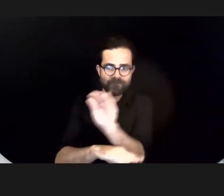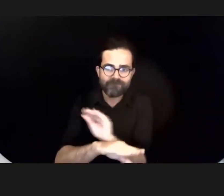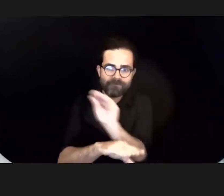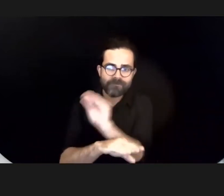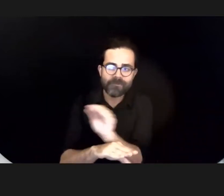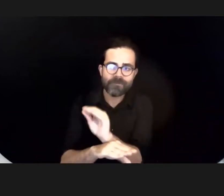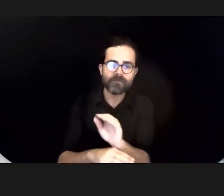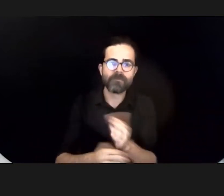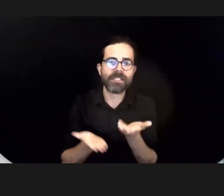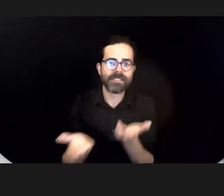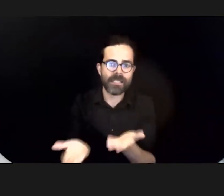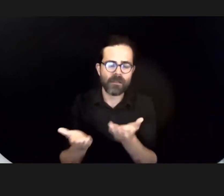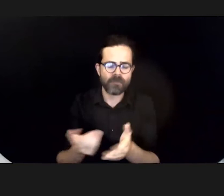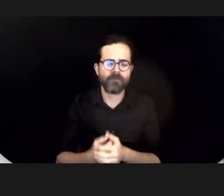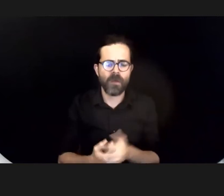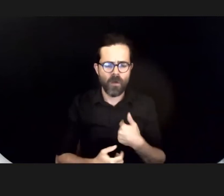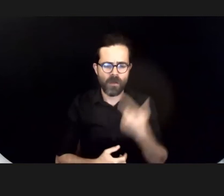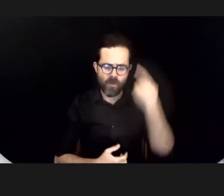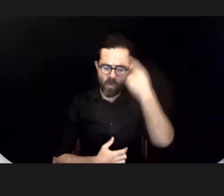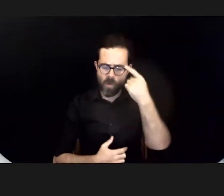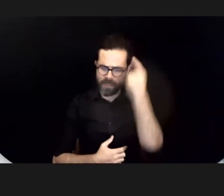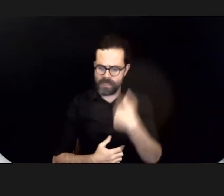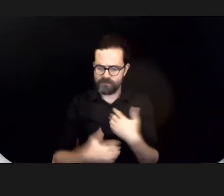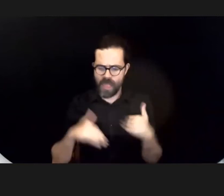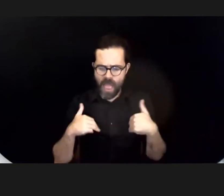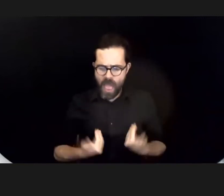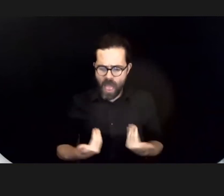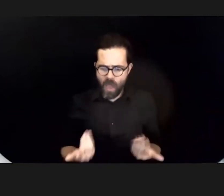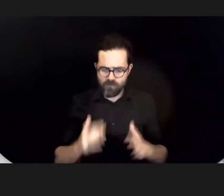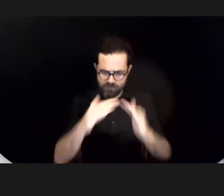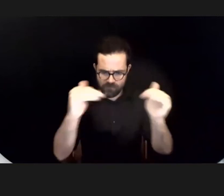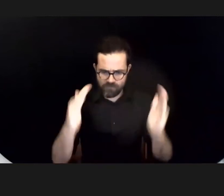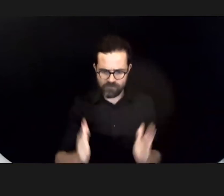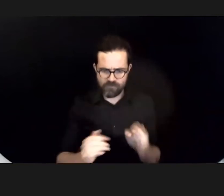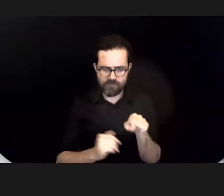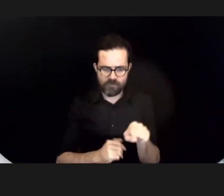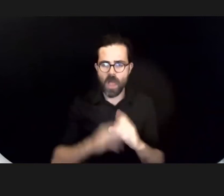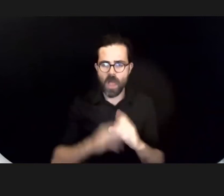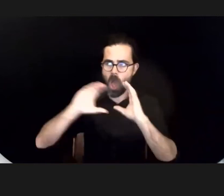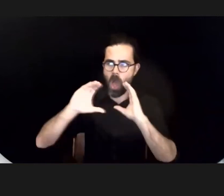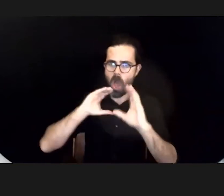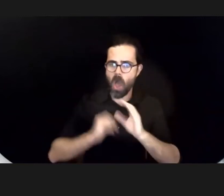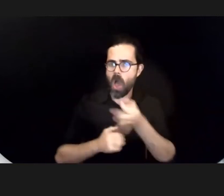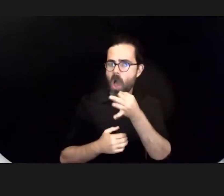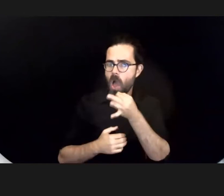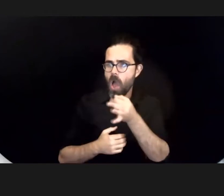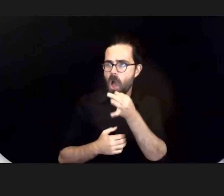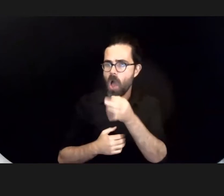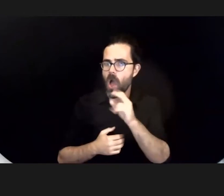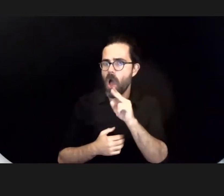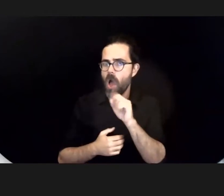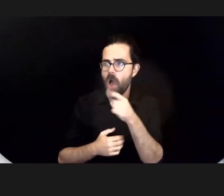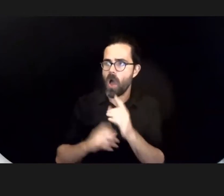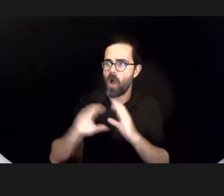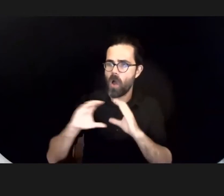the typical home telecare based on a physical device and oral communication, and with a high